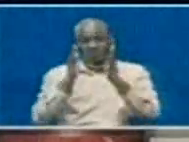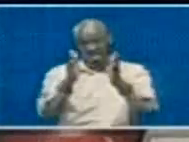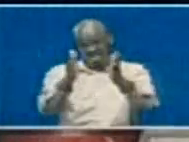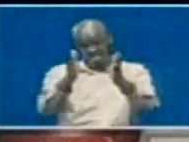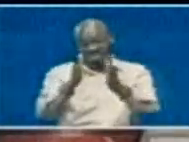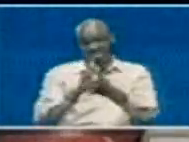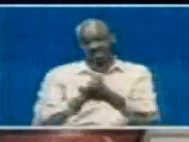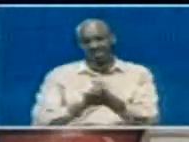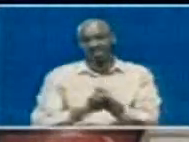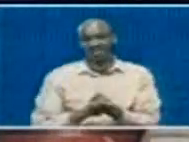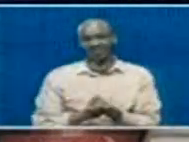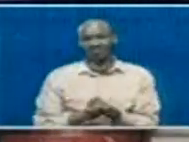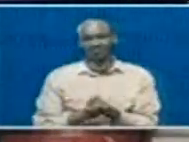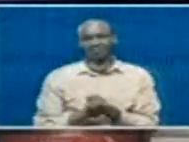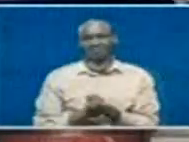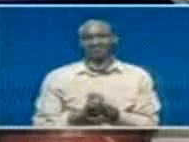highway.